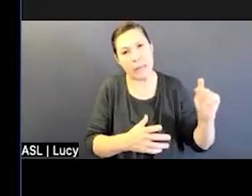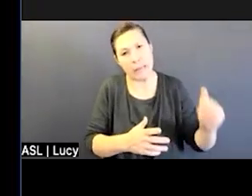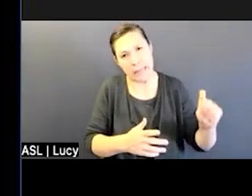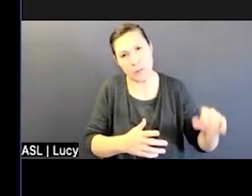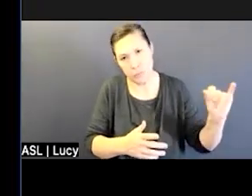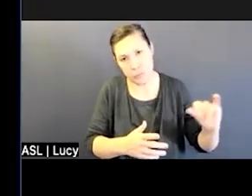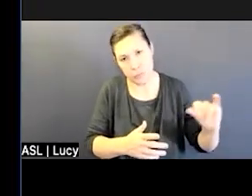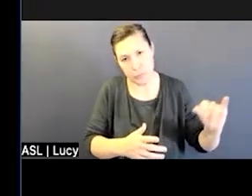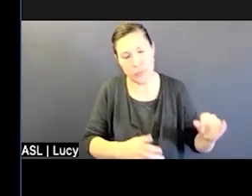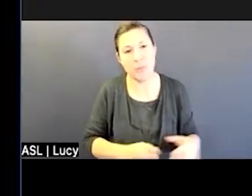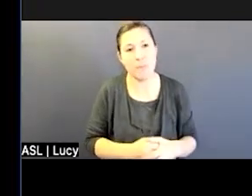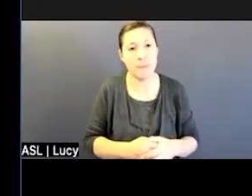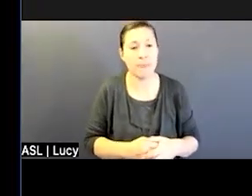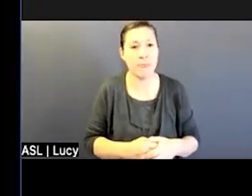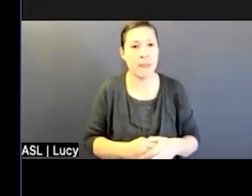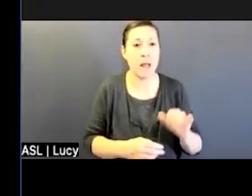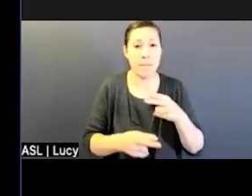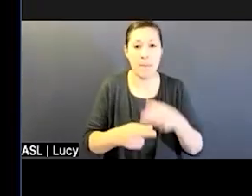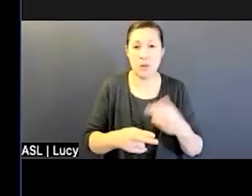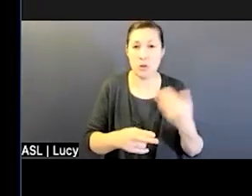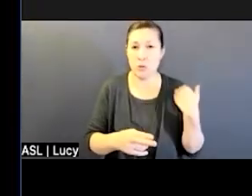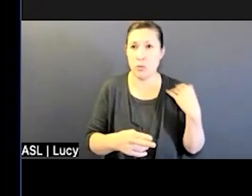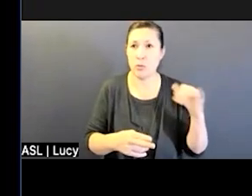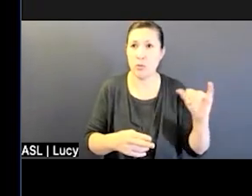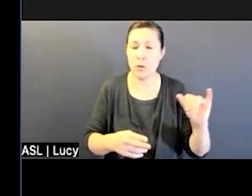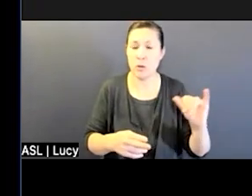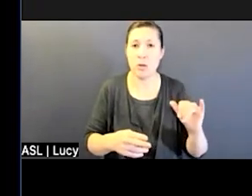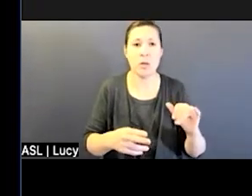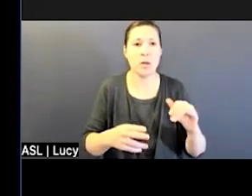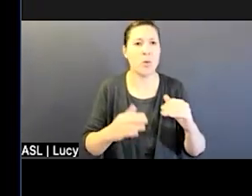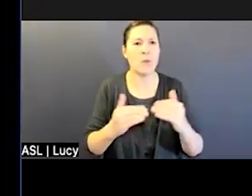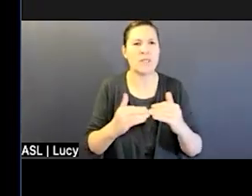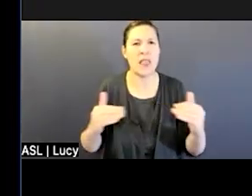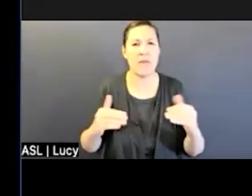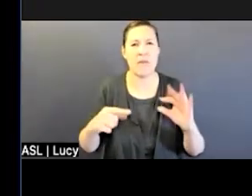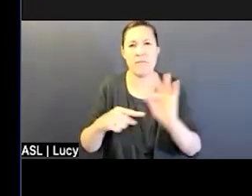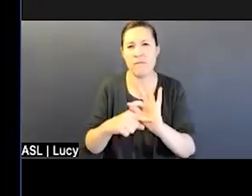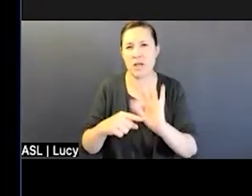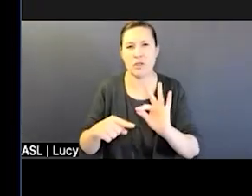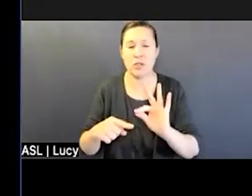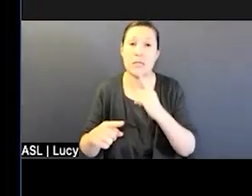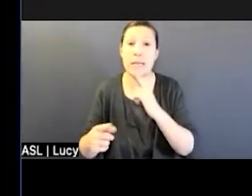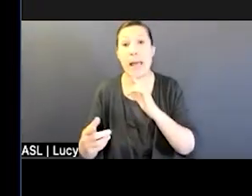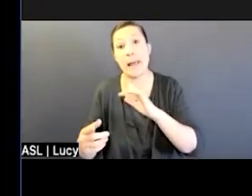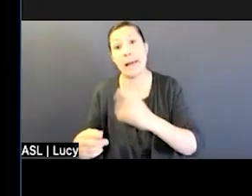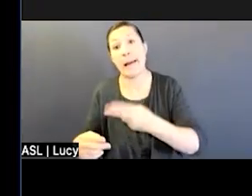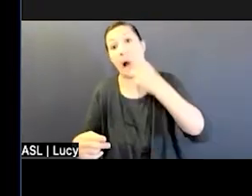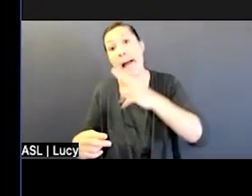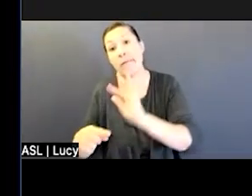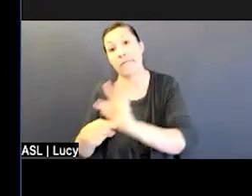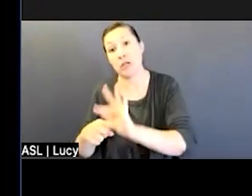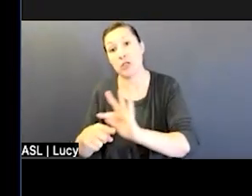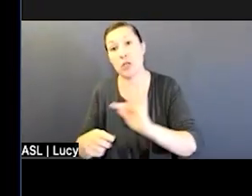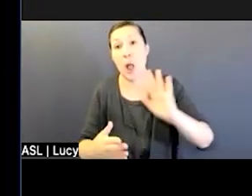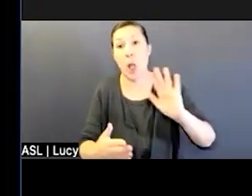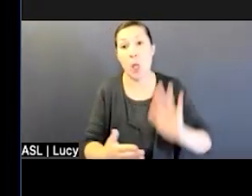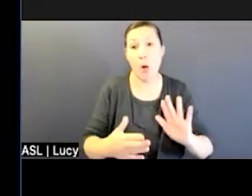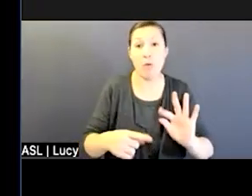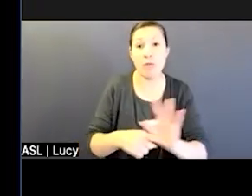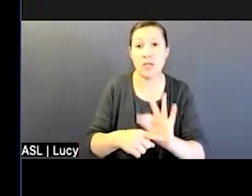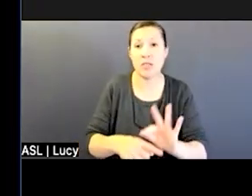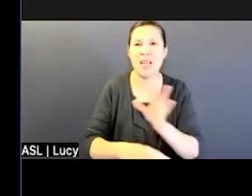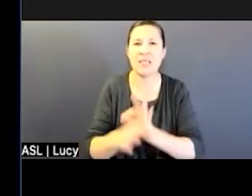we mentioned, the level of functioning versus calling someone, support needs versus talking